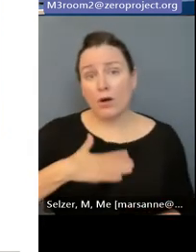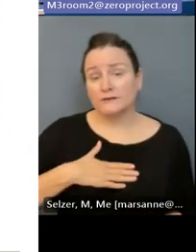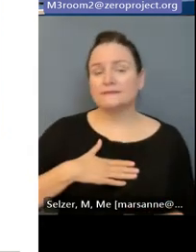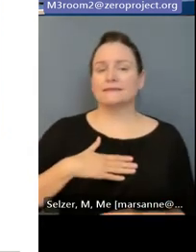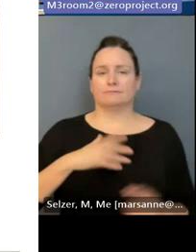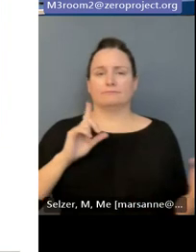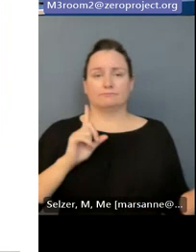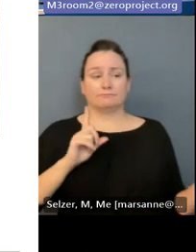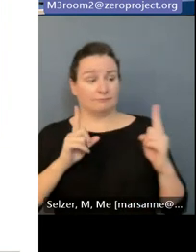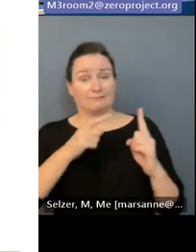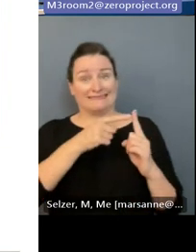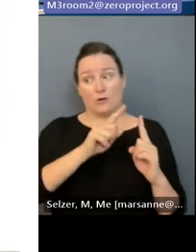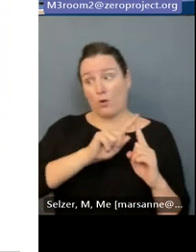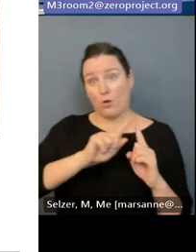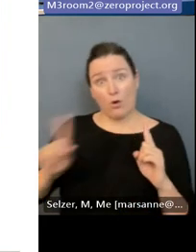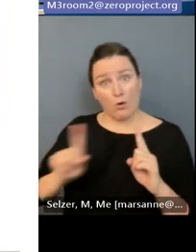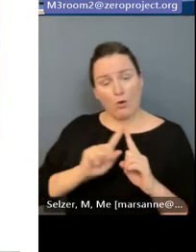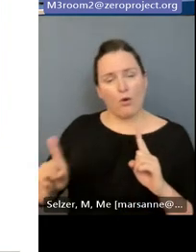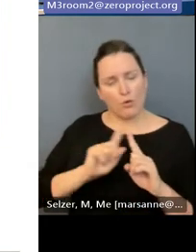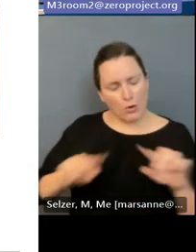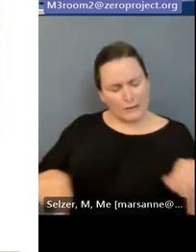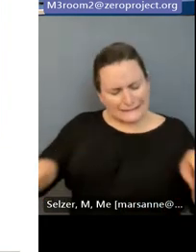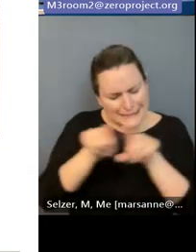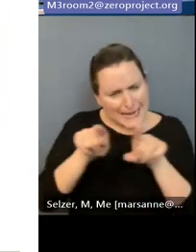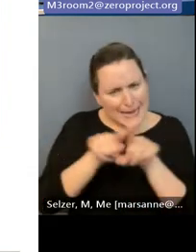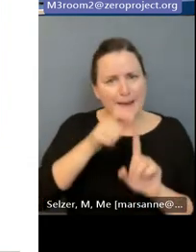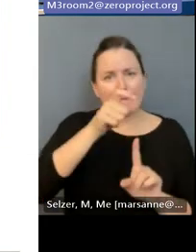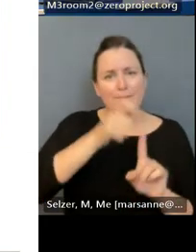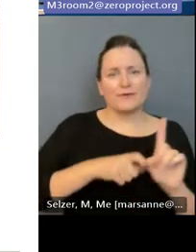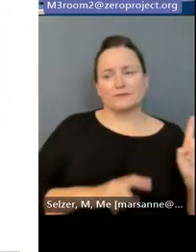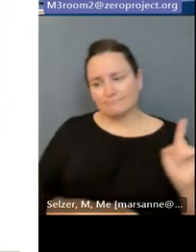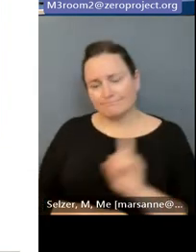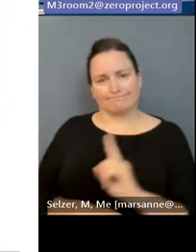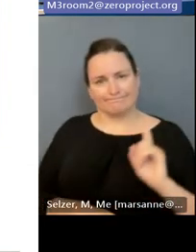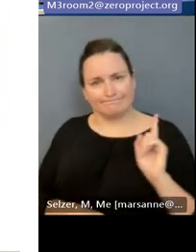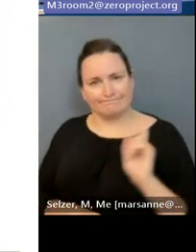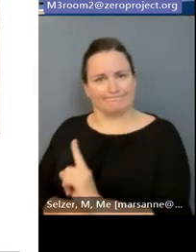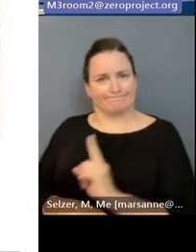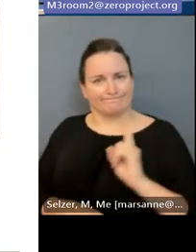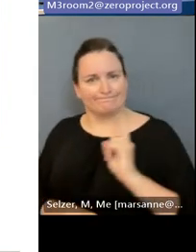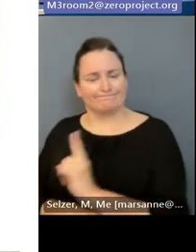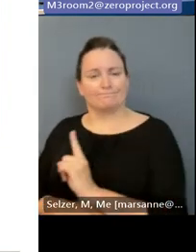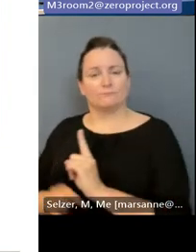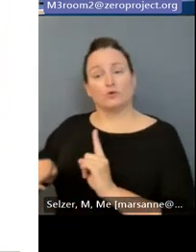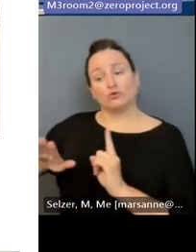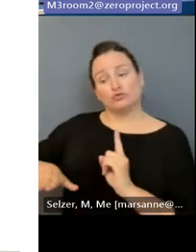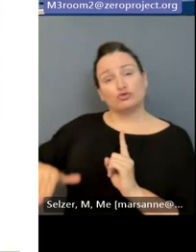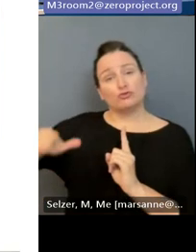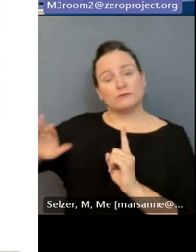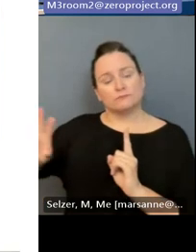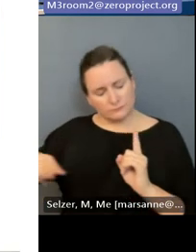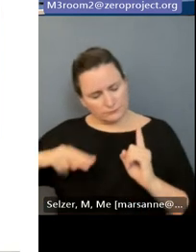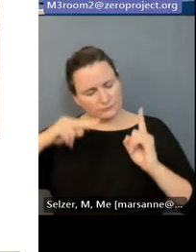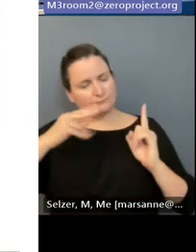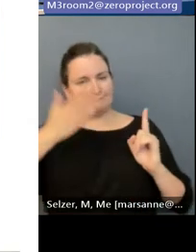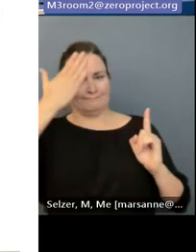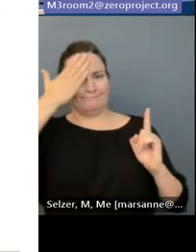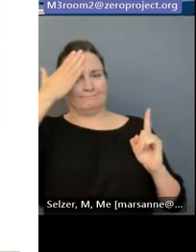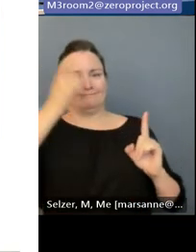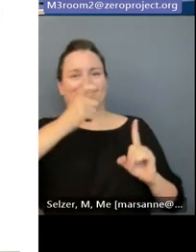usually until parent asks for it. So consistent care is given with the same therapist. And